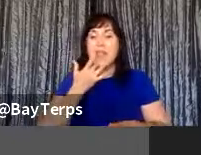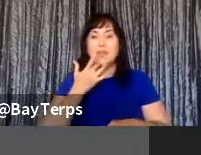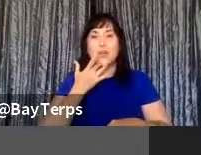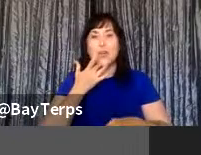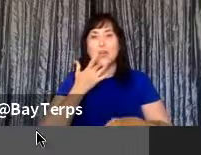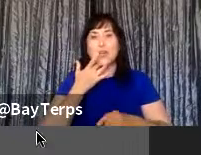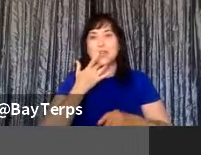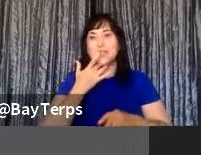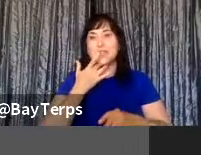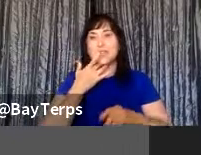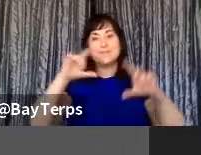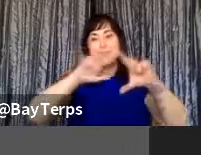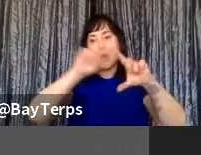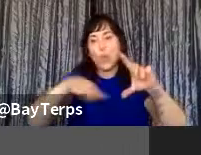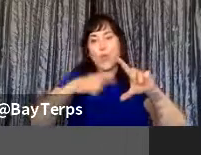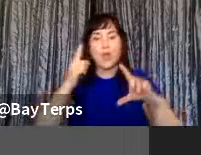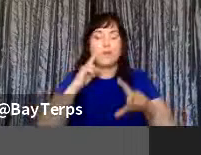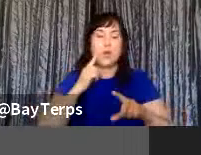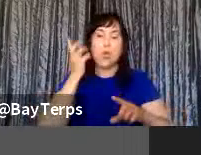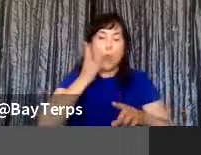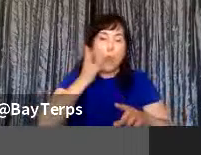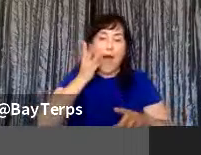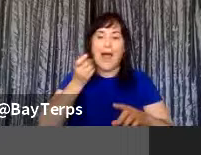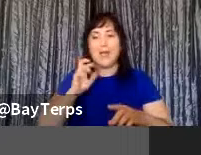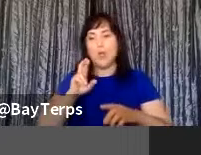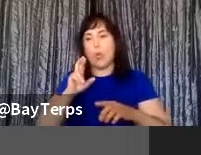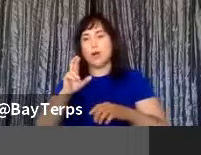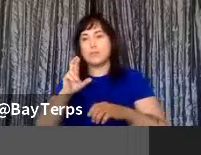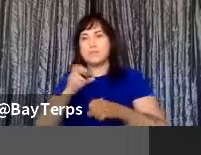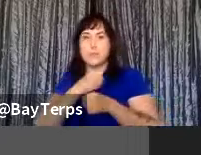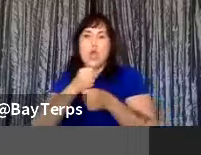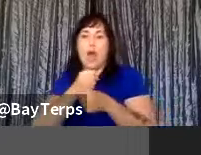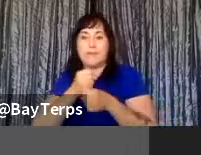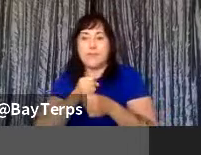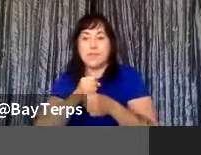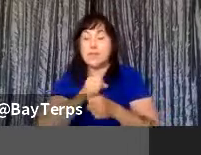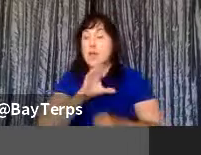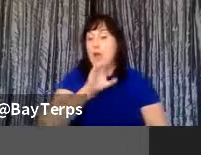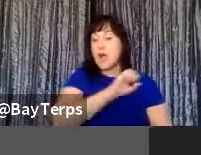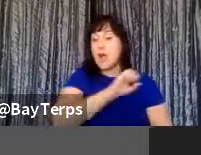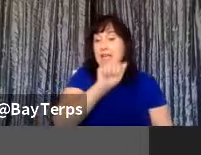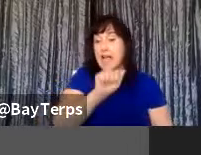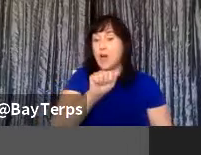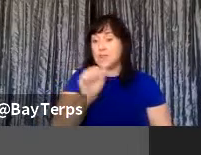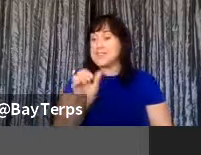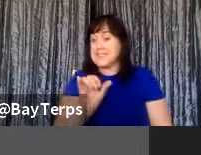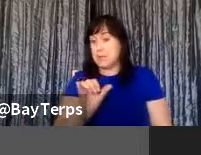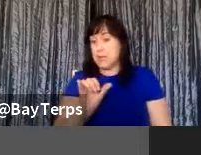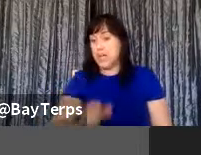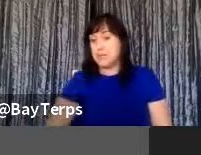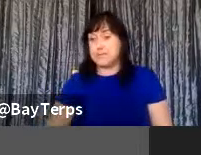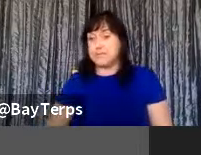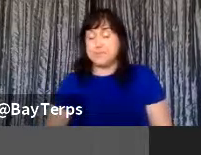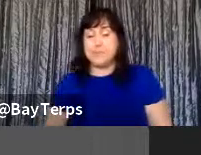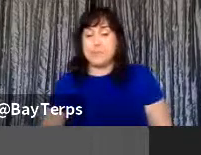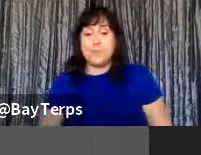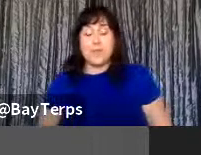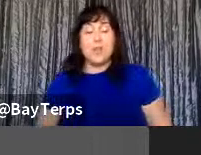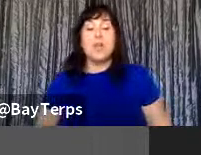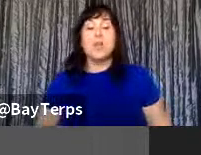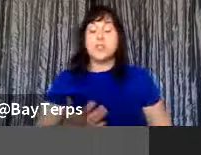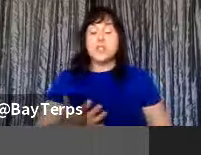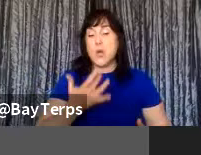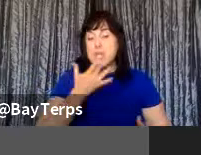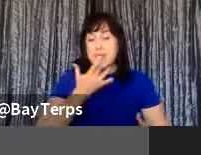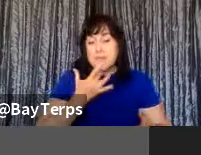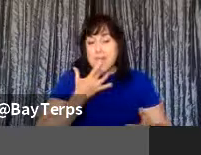a flavor wheel for coffee, the cacao is almost in the same level. So Liz, the flavors which